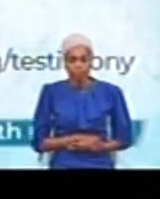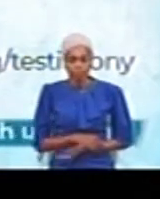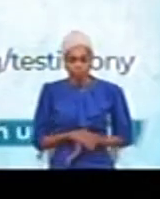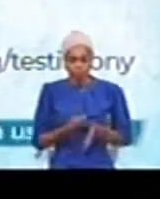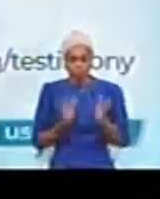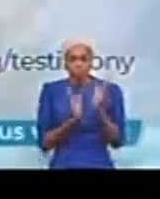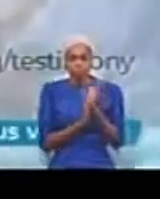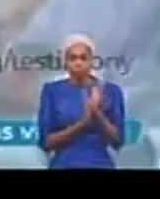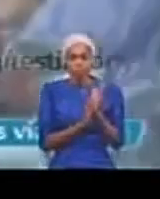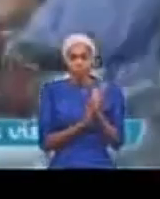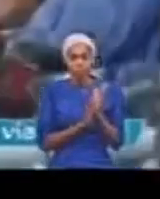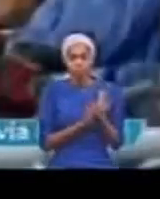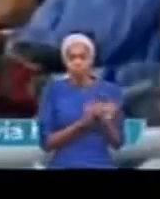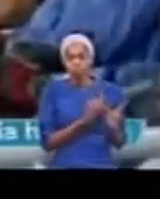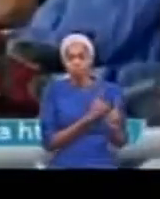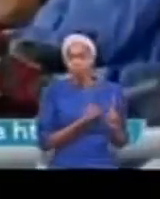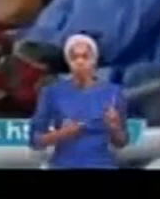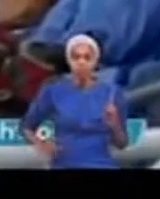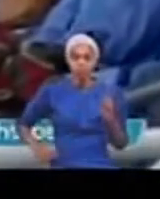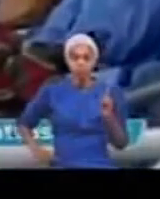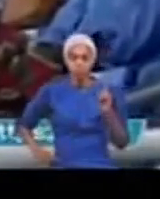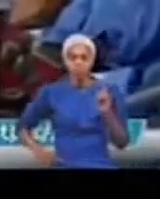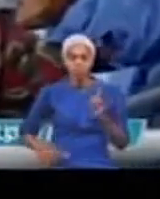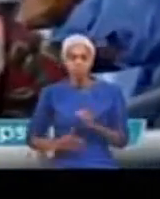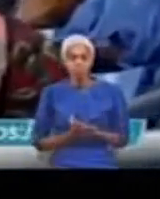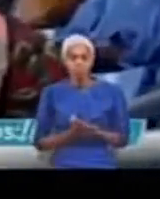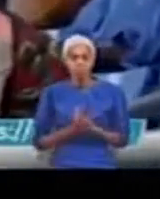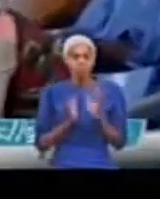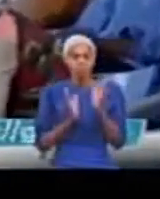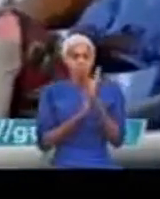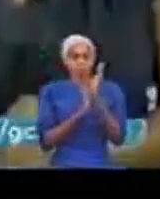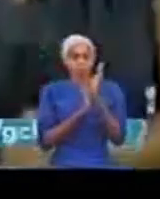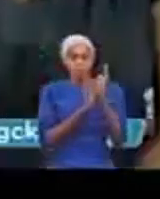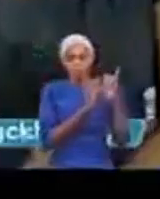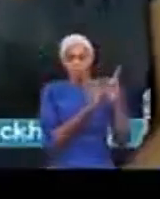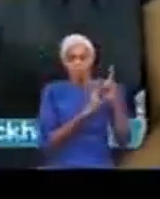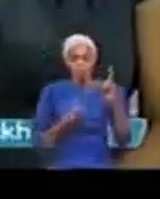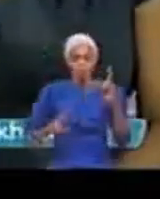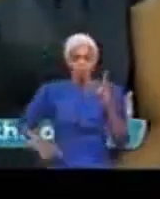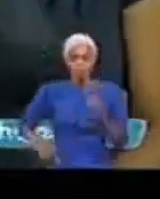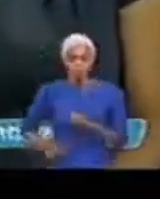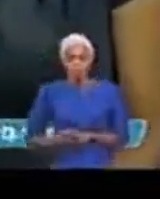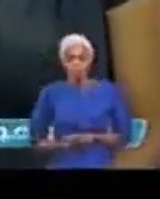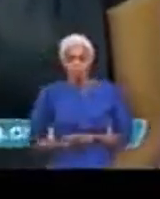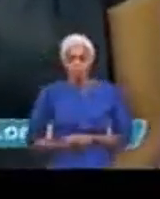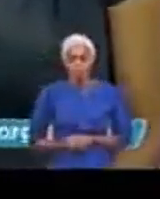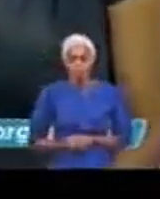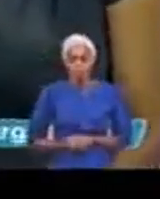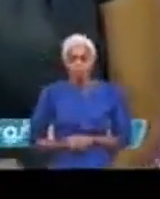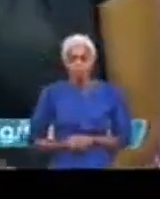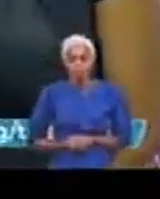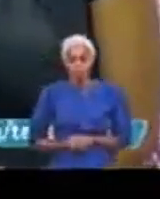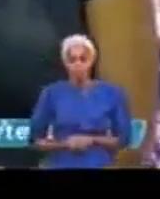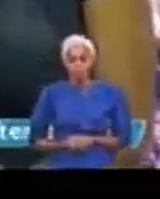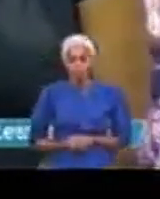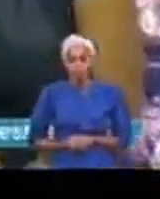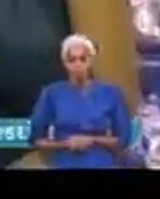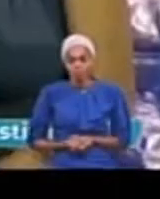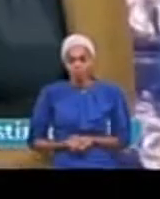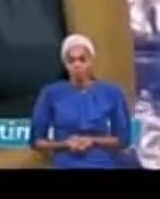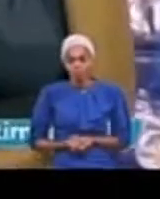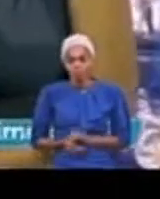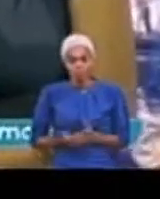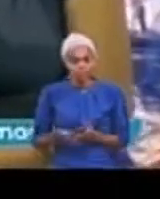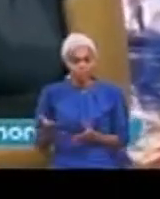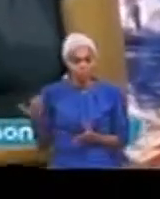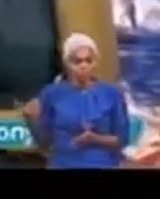Praise the Lord. Hallelujah. Hallelujah. Praise the Lord. Hallelujah. Before I came here, I